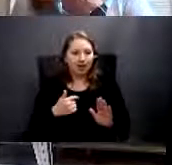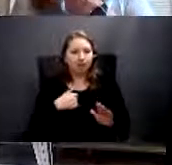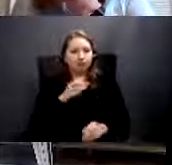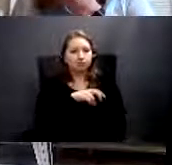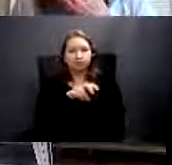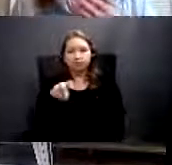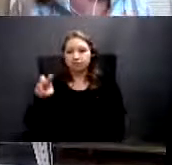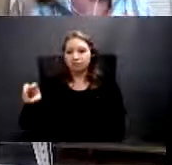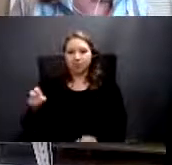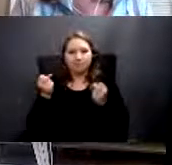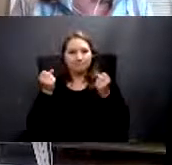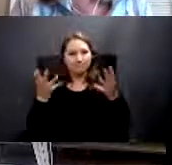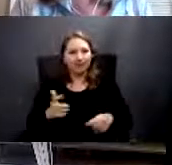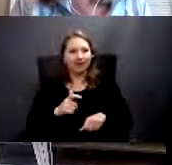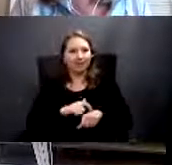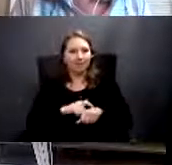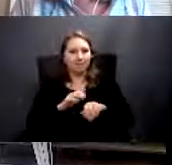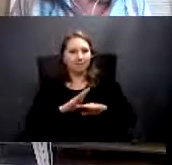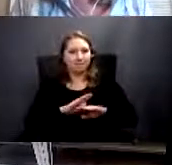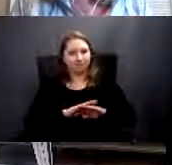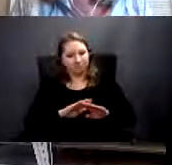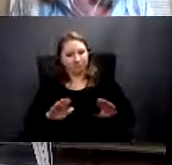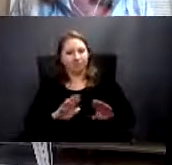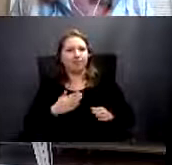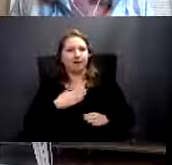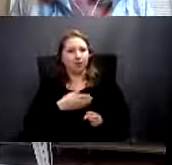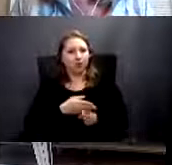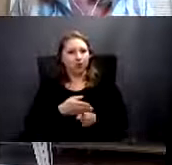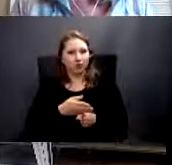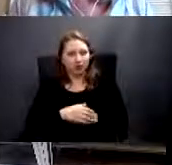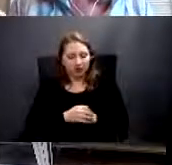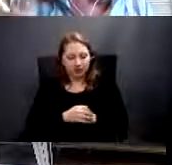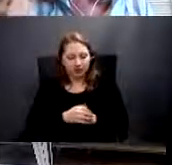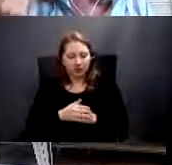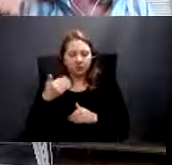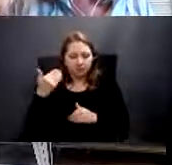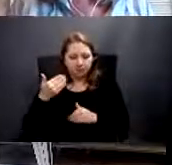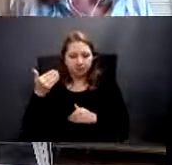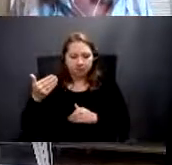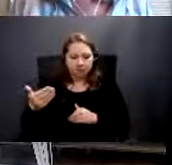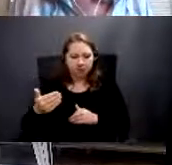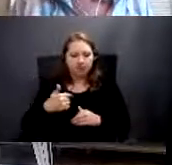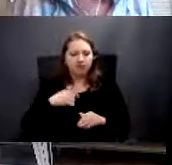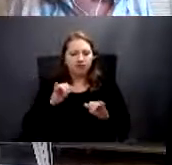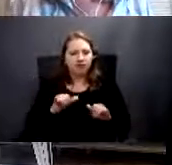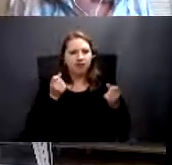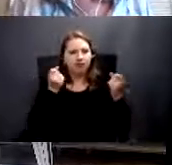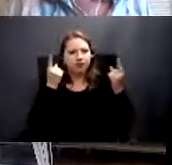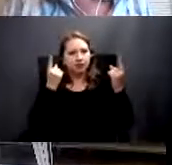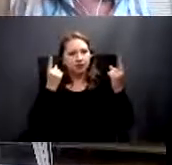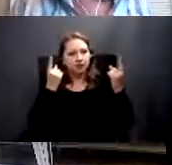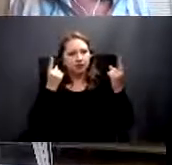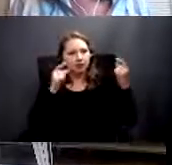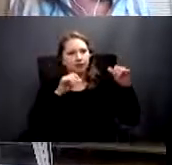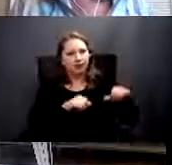shifted many, many times throughout my career. And what I came to understand is the common thing in